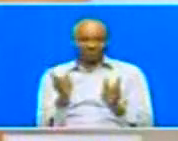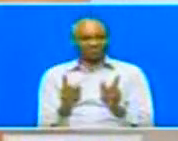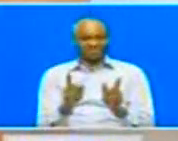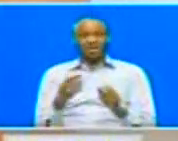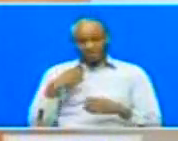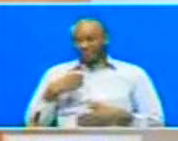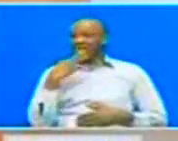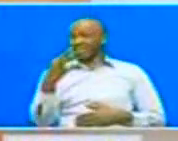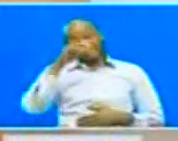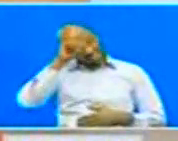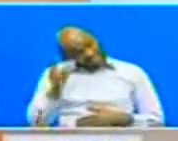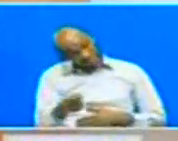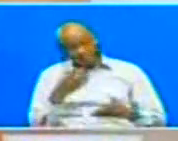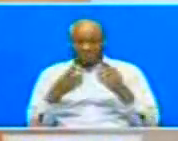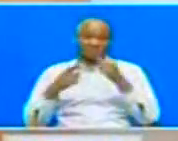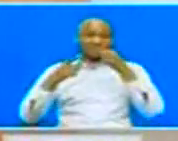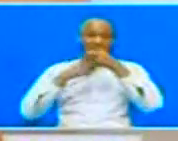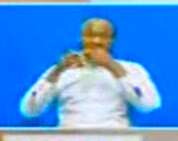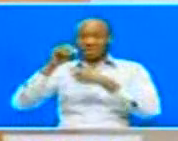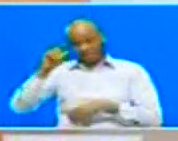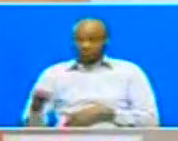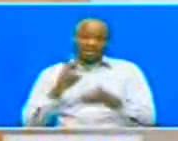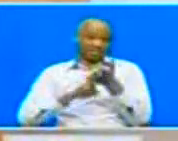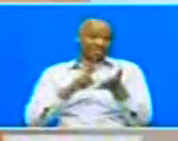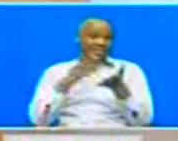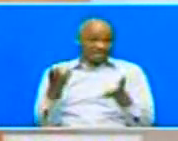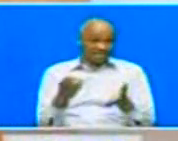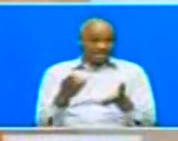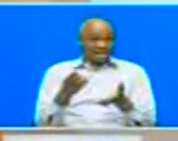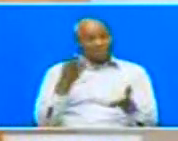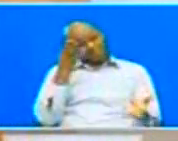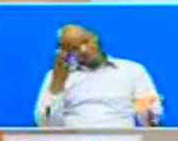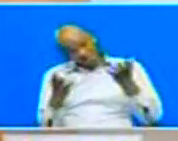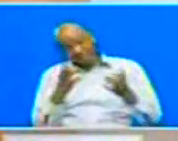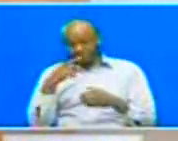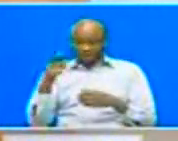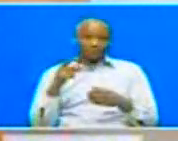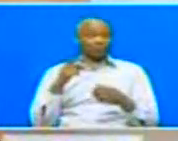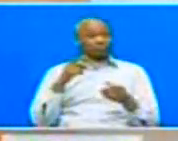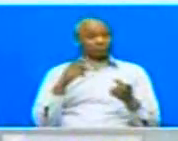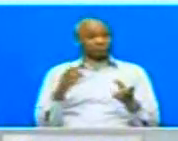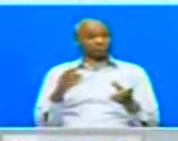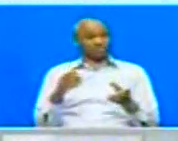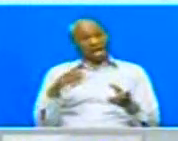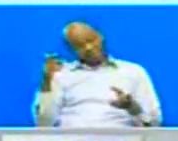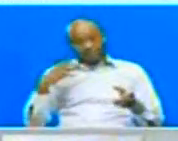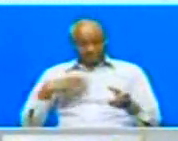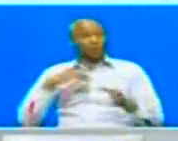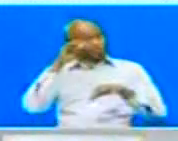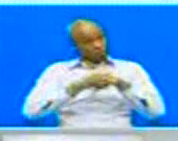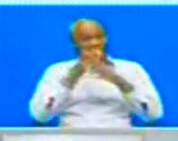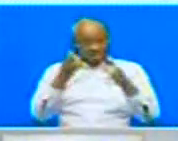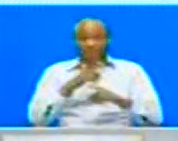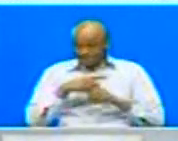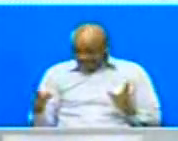the 300,000 to 600,000 who are registered, there may well be a sizable population who are genuine.